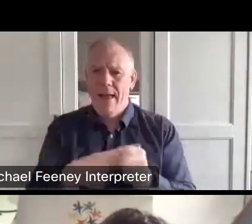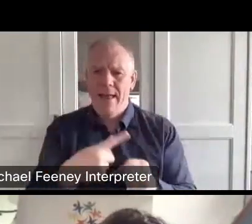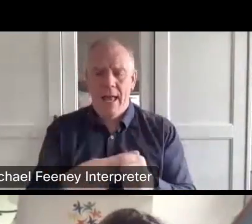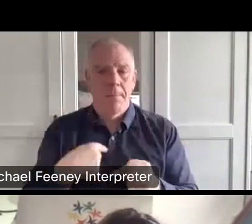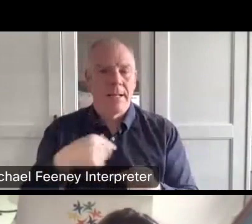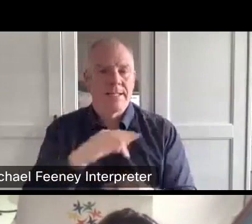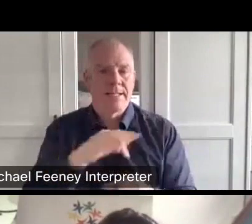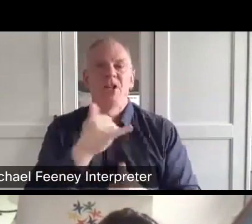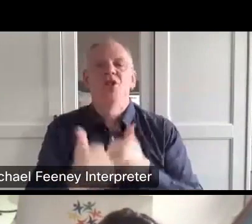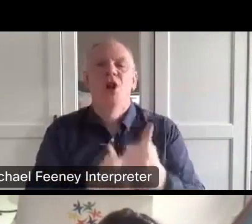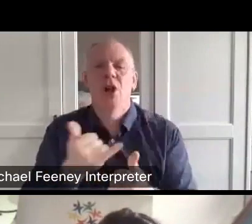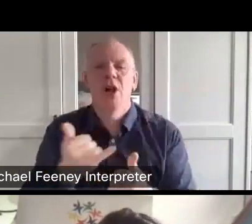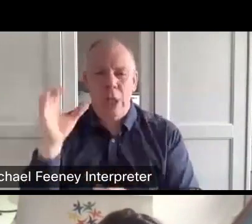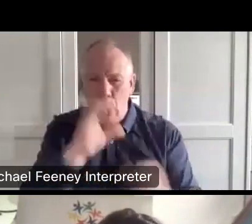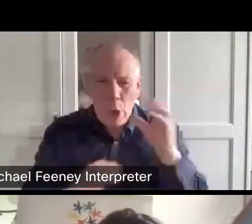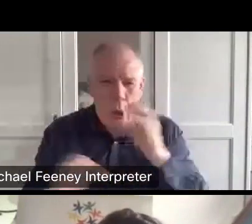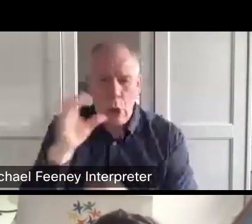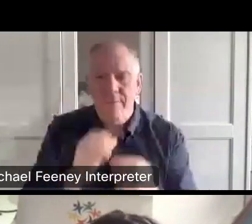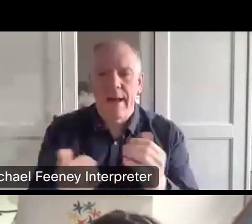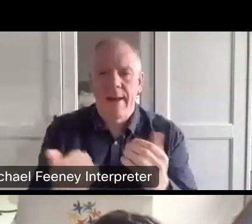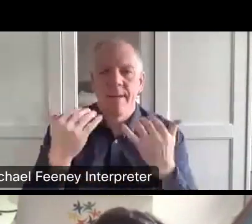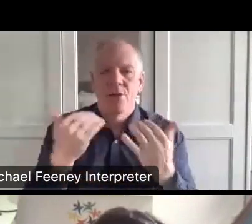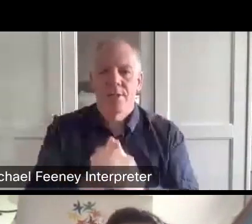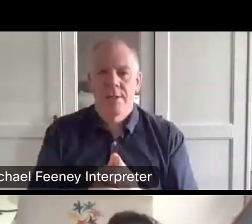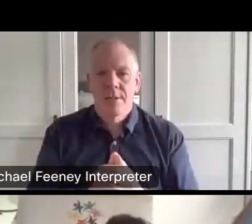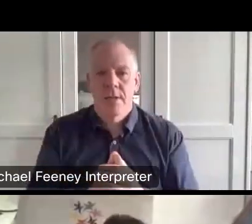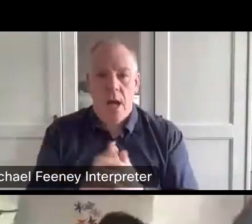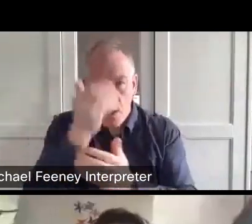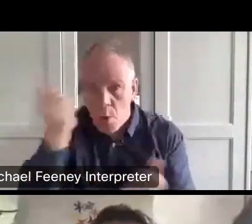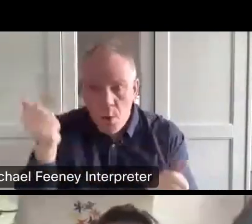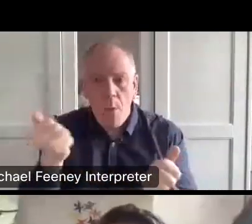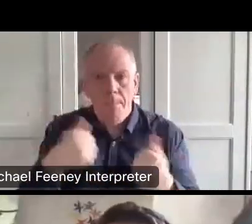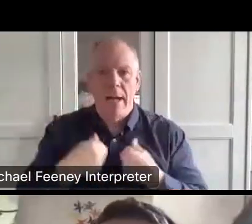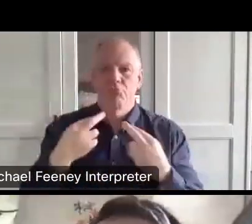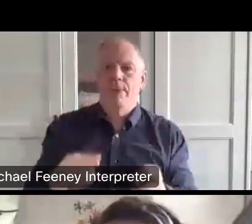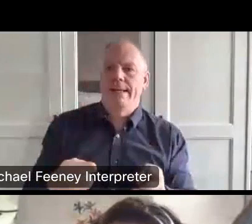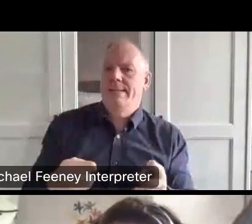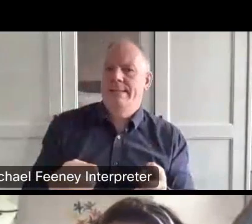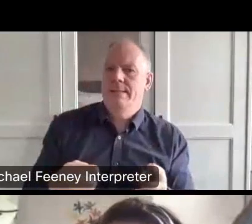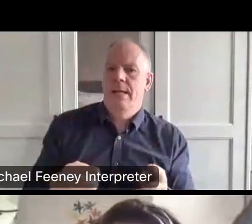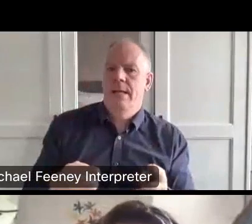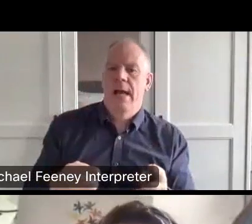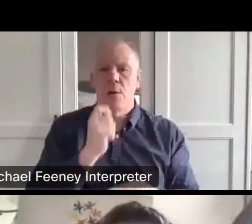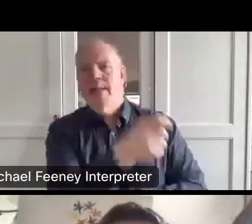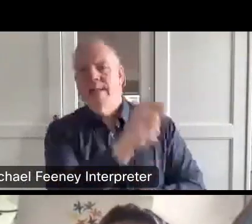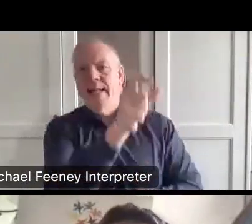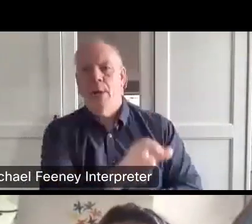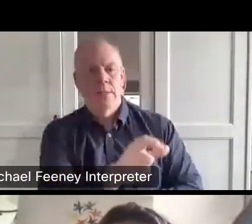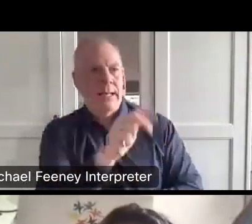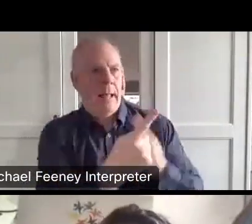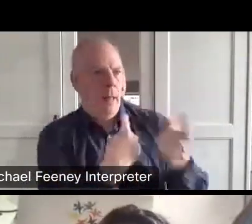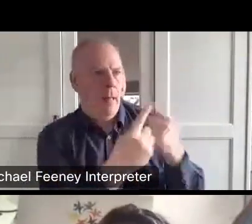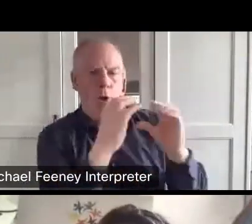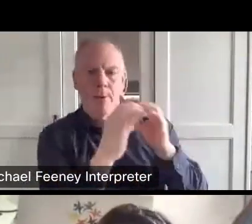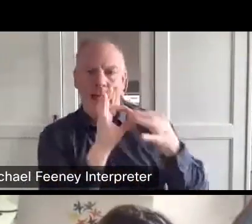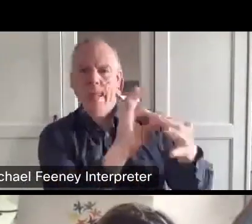bits of information after I didn't know what I was entitled to at the beginning, because I didn't have that designated person. And I think that link person